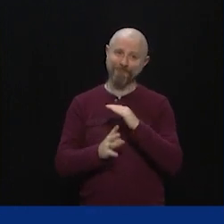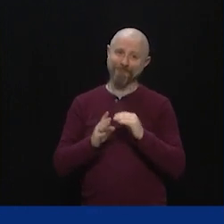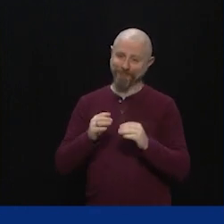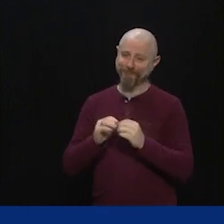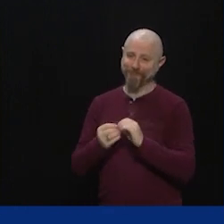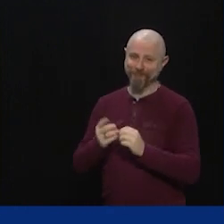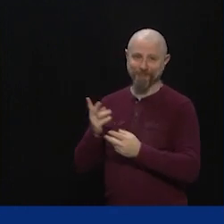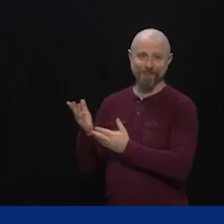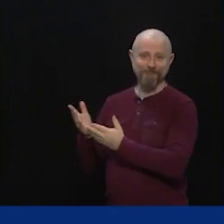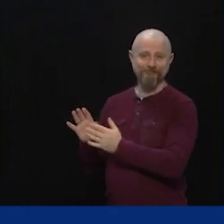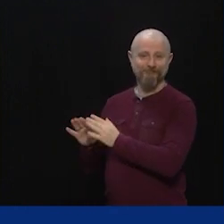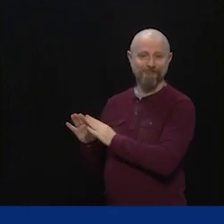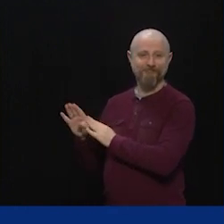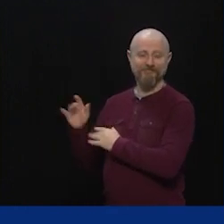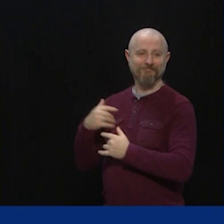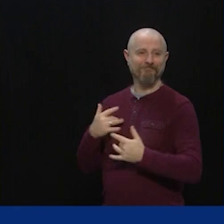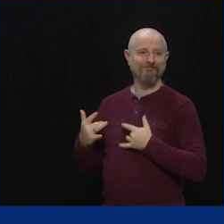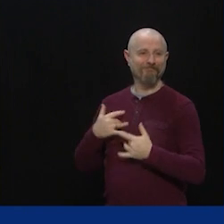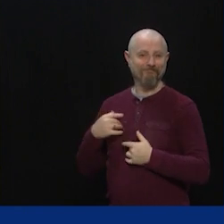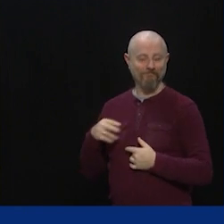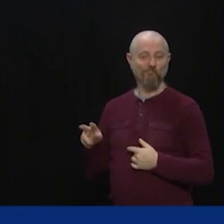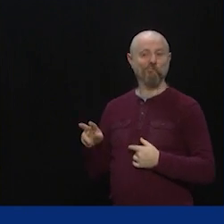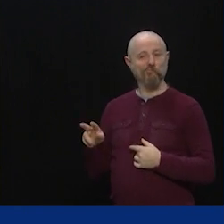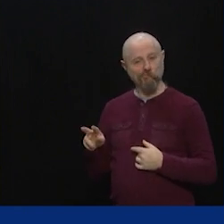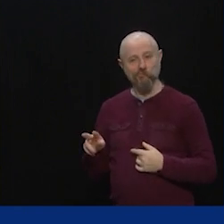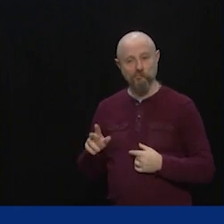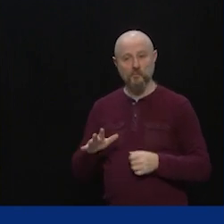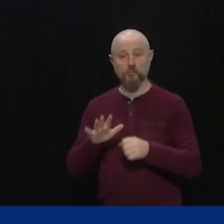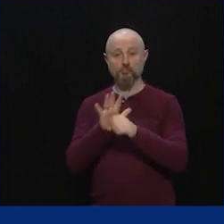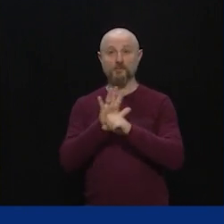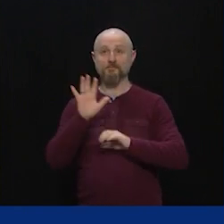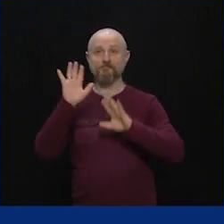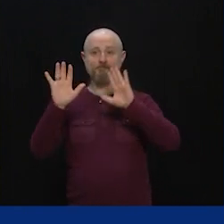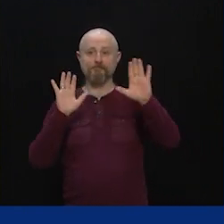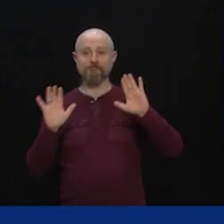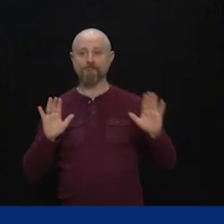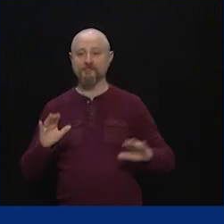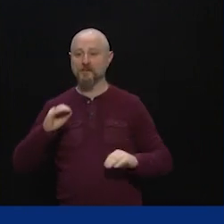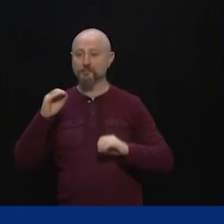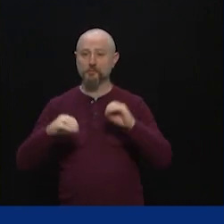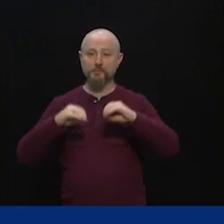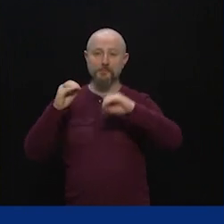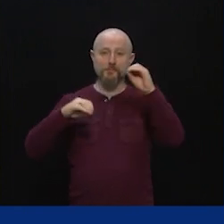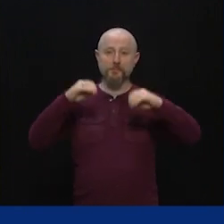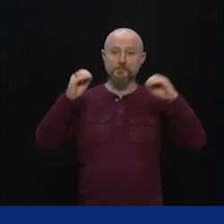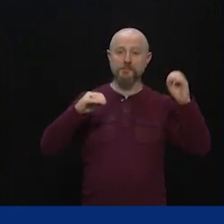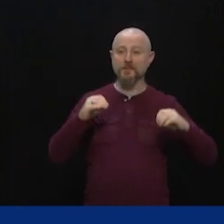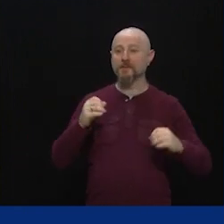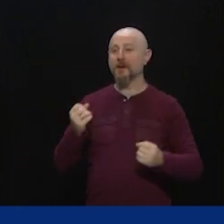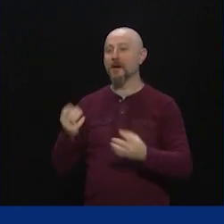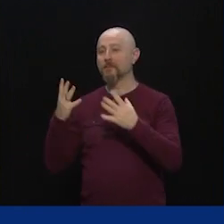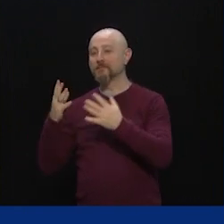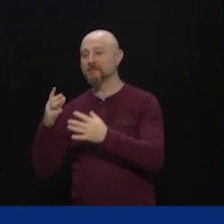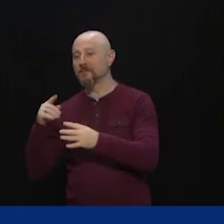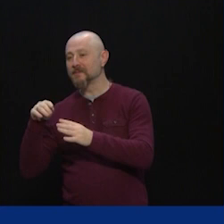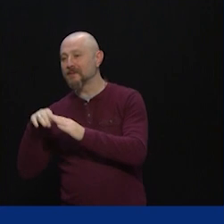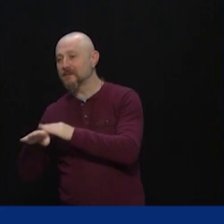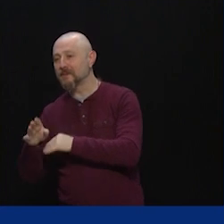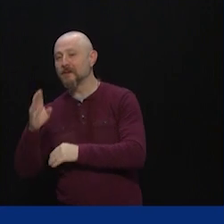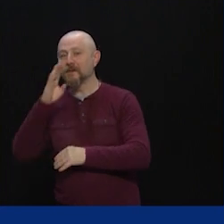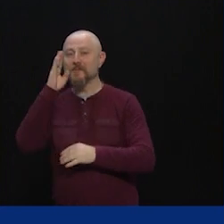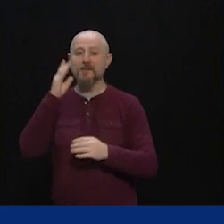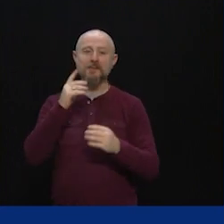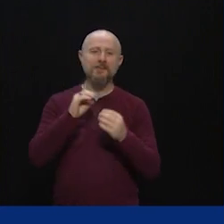at the percentages of each region, how many cases, as well as how many hospitalizations. We're not where we were, but we're